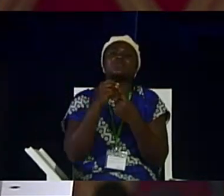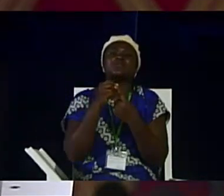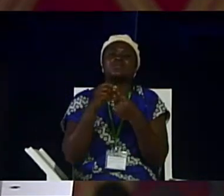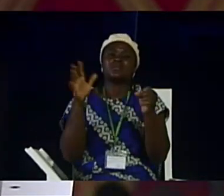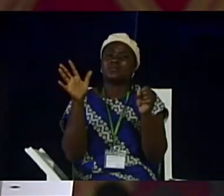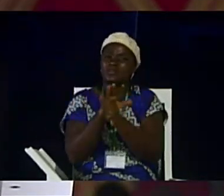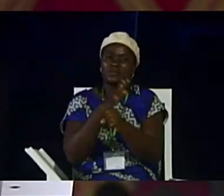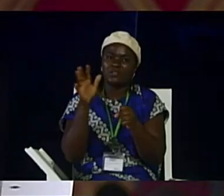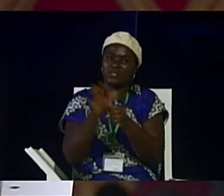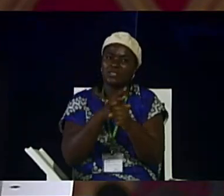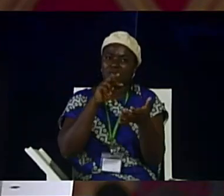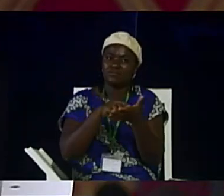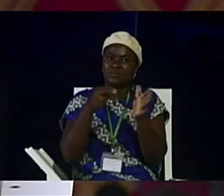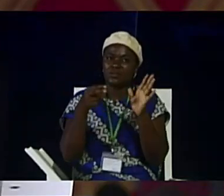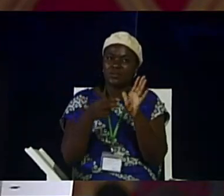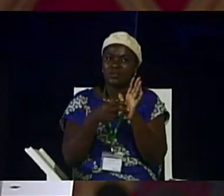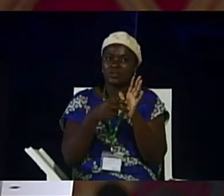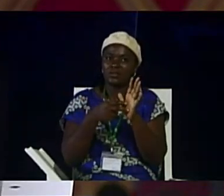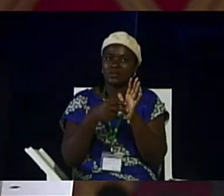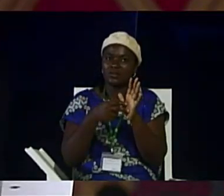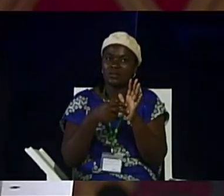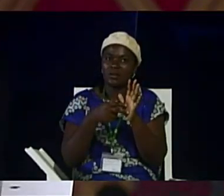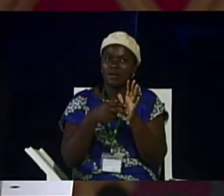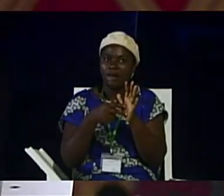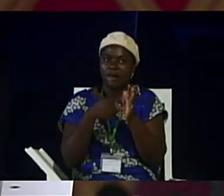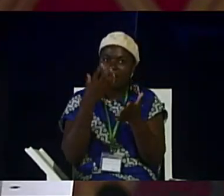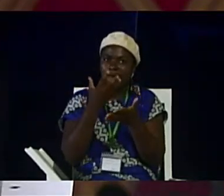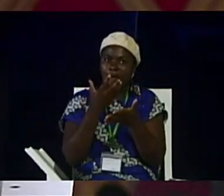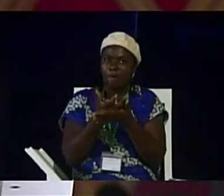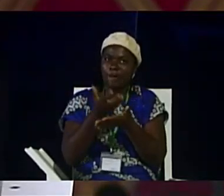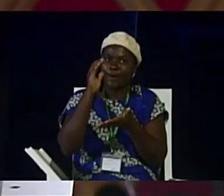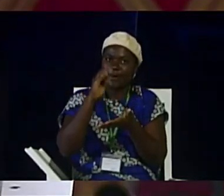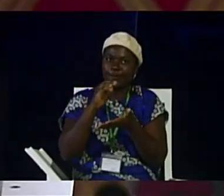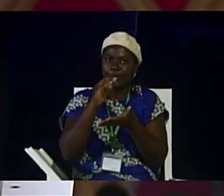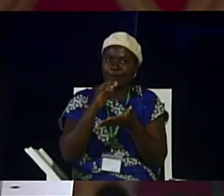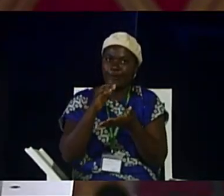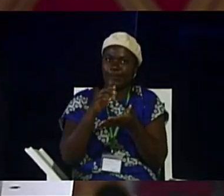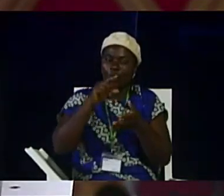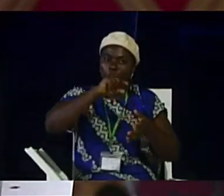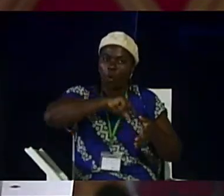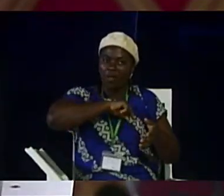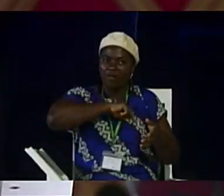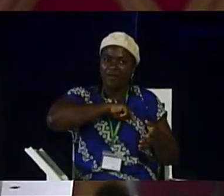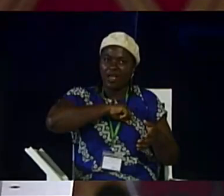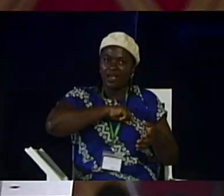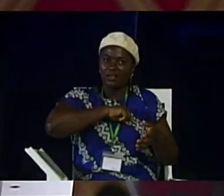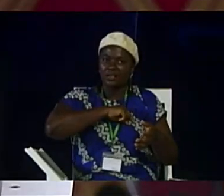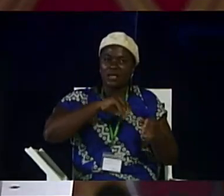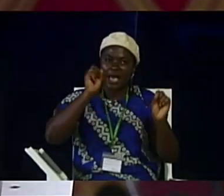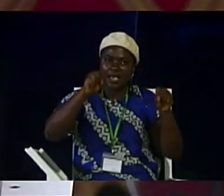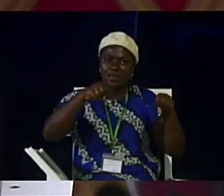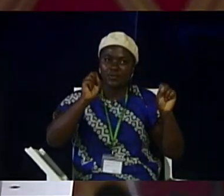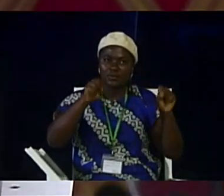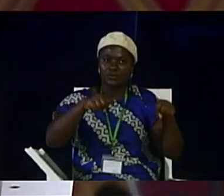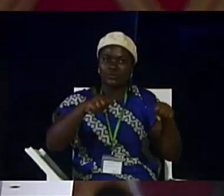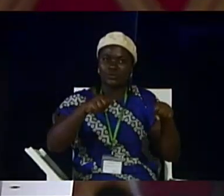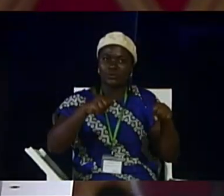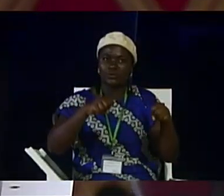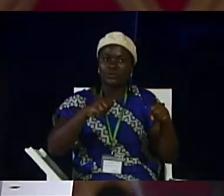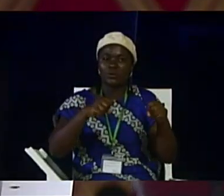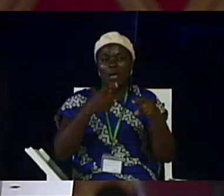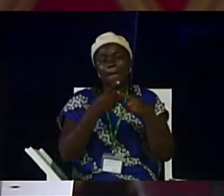Sufficient means competent, well, qualified, able. But